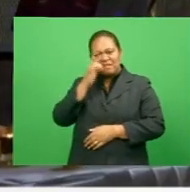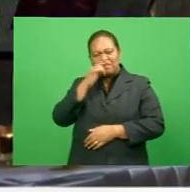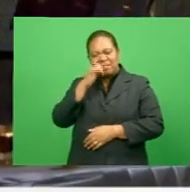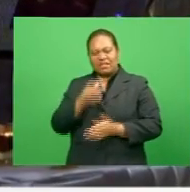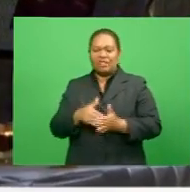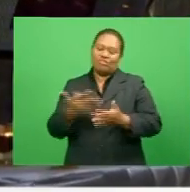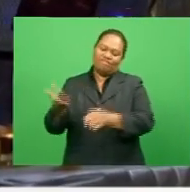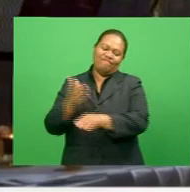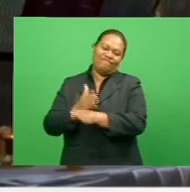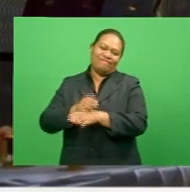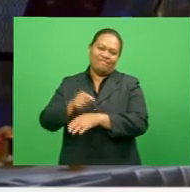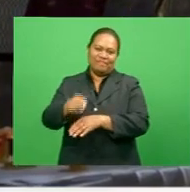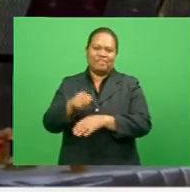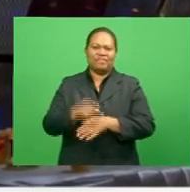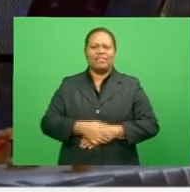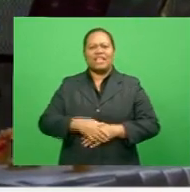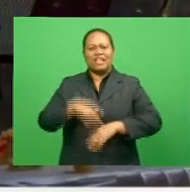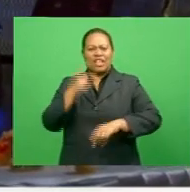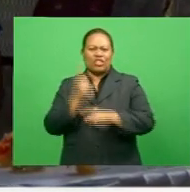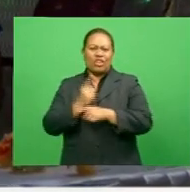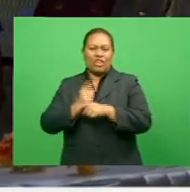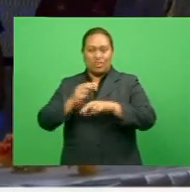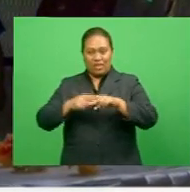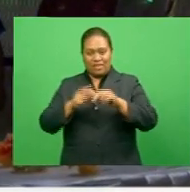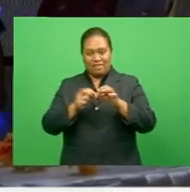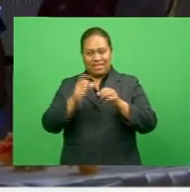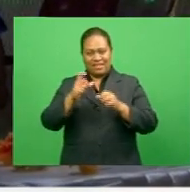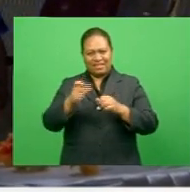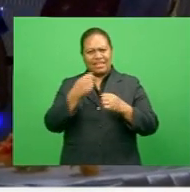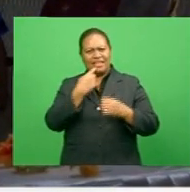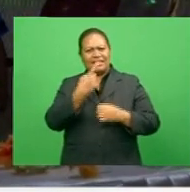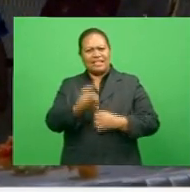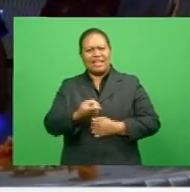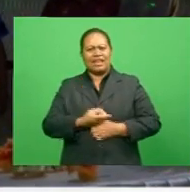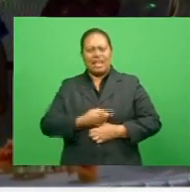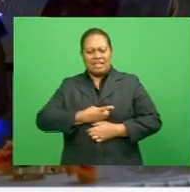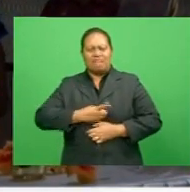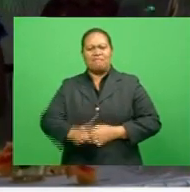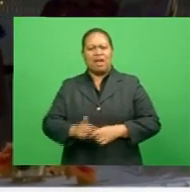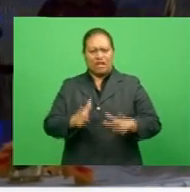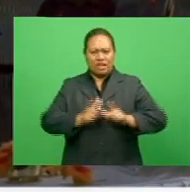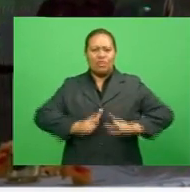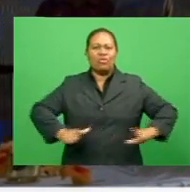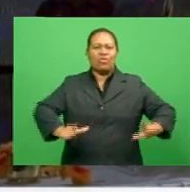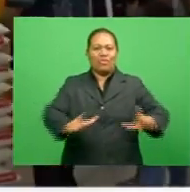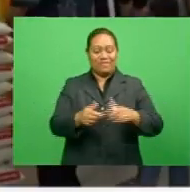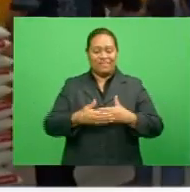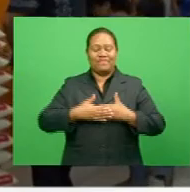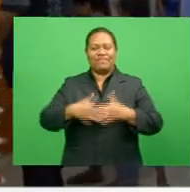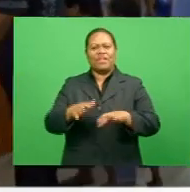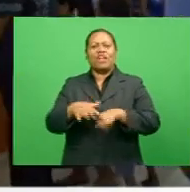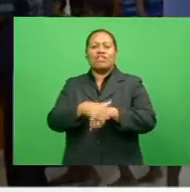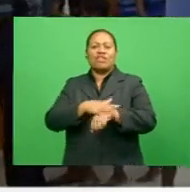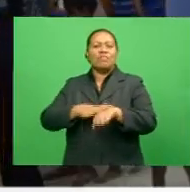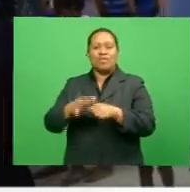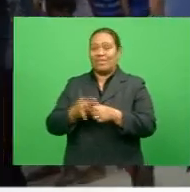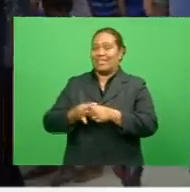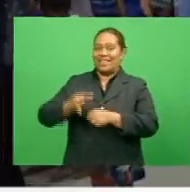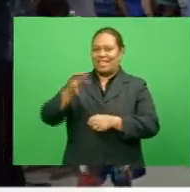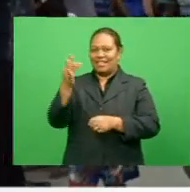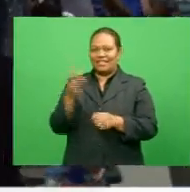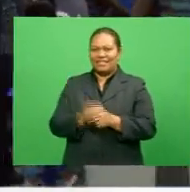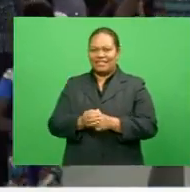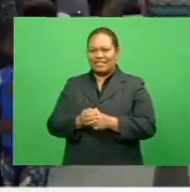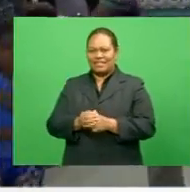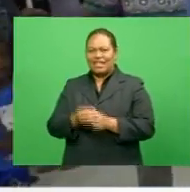times. Speaking to FBC News, Khan says the high demand from locals resulted in the opening of a blue gas service station